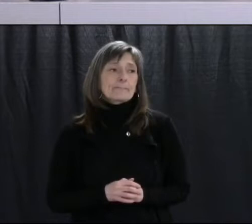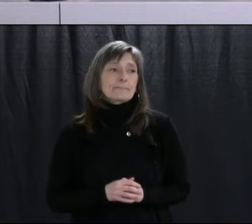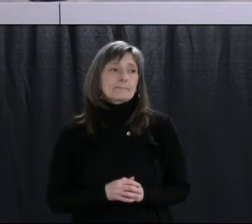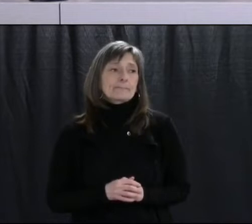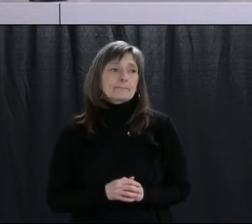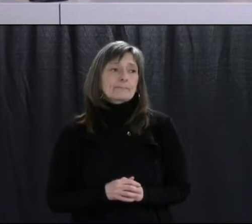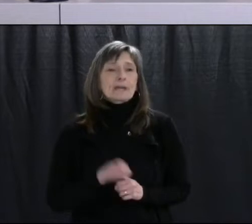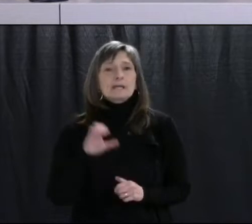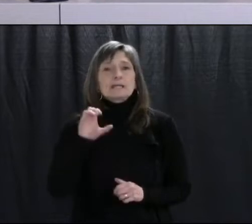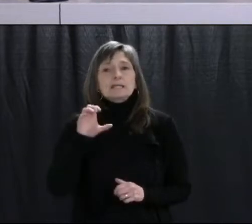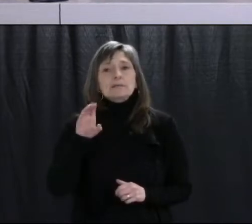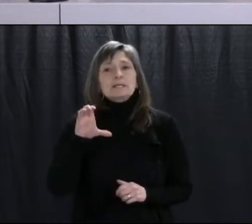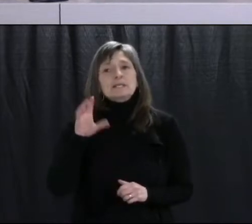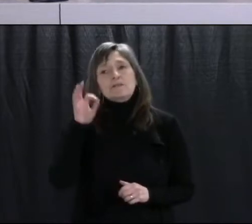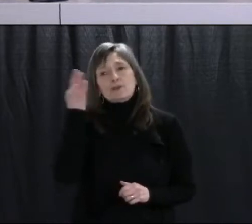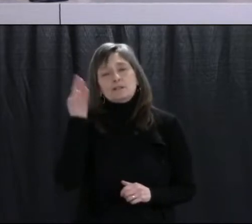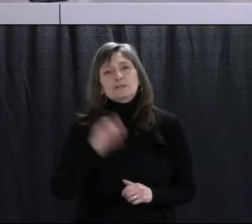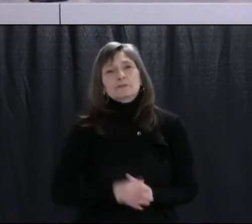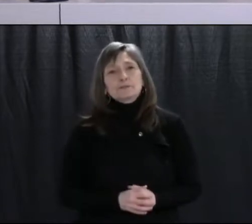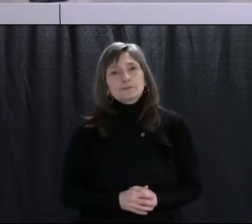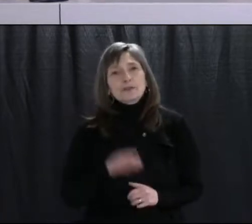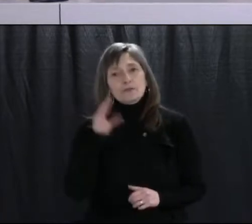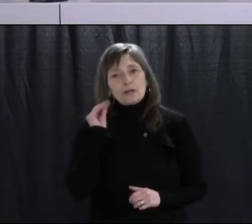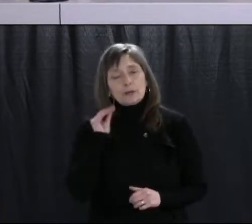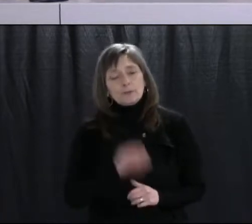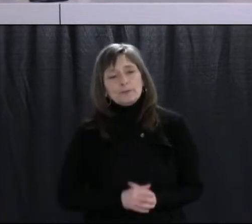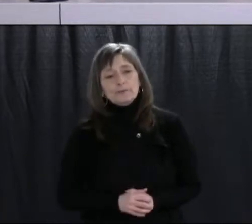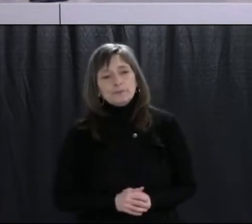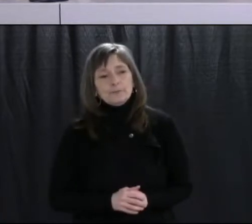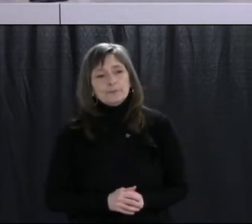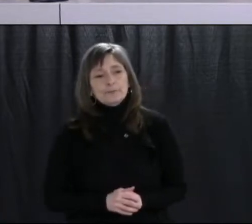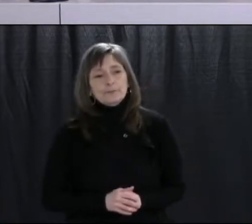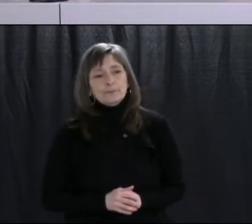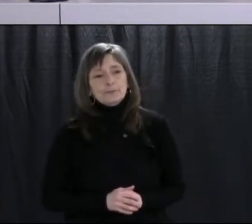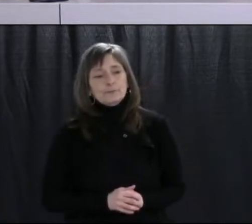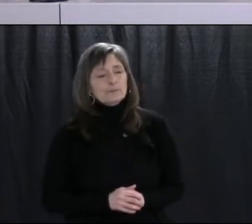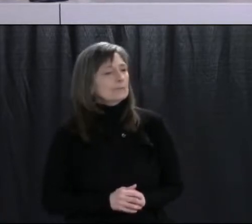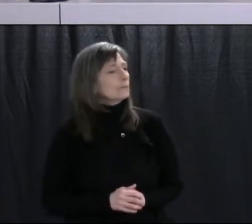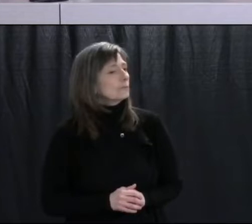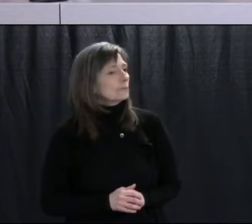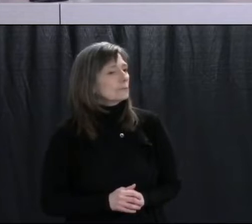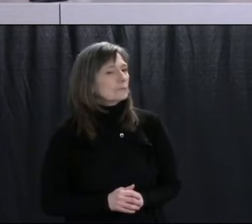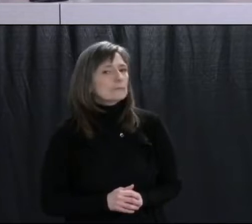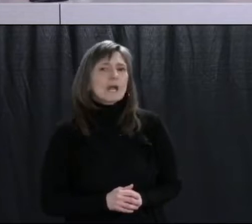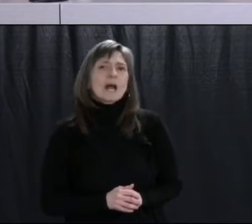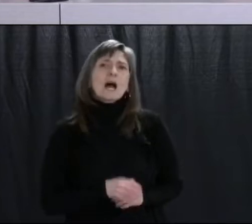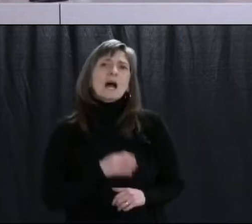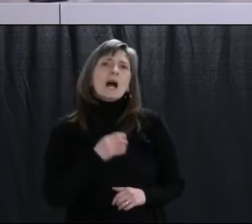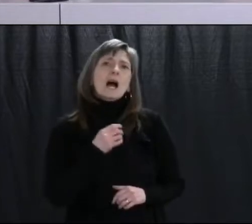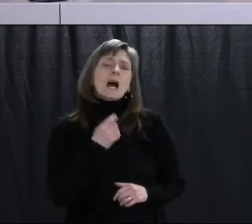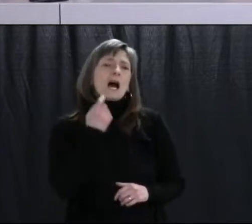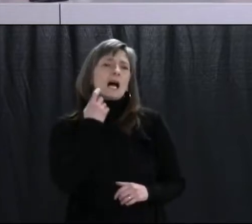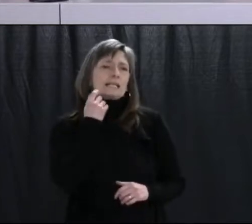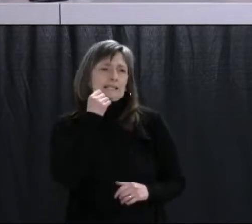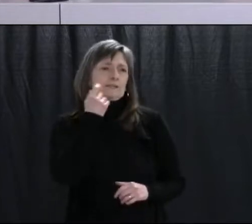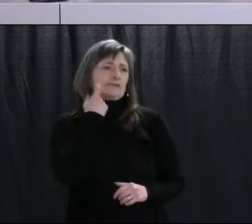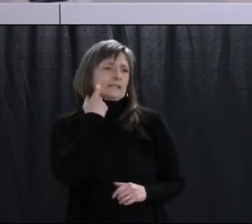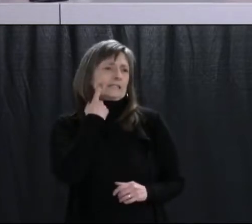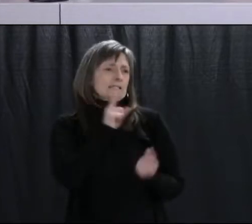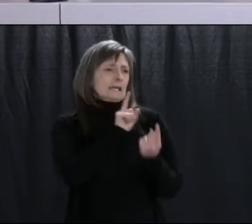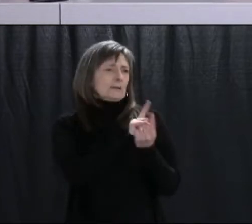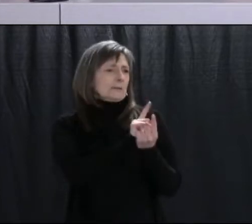Rochon with Radio-Canada. Please go ahead. Yes, hi. I've talked to a person who came back yesterday